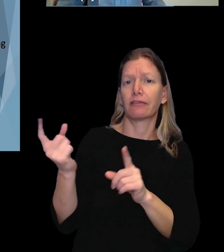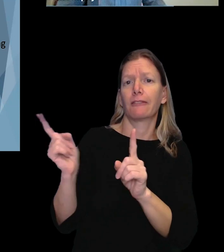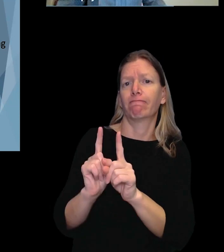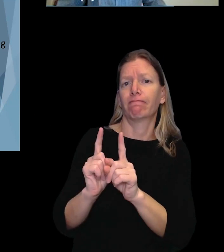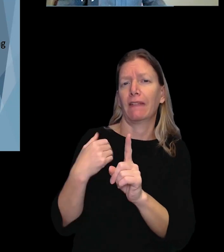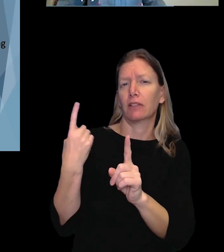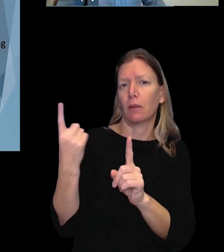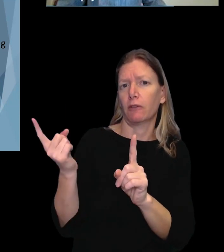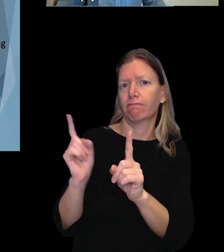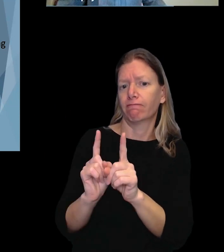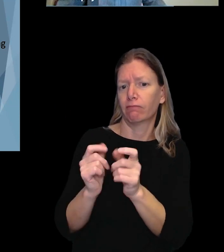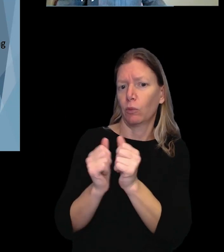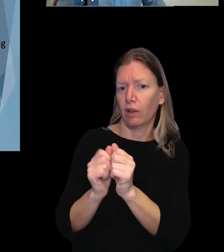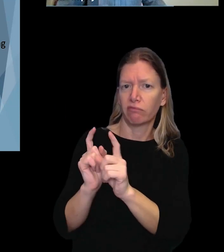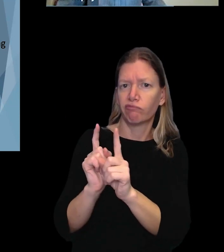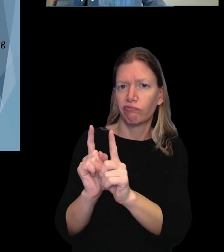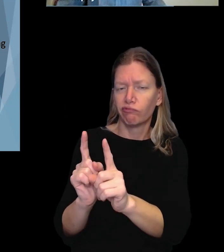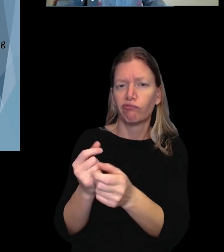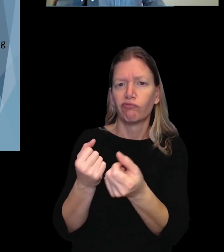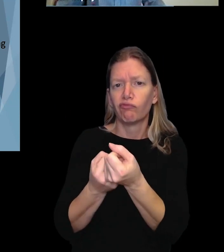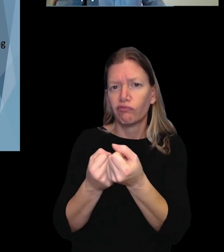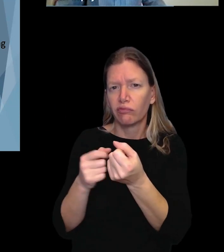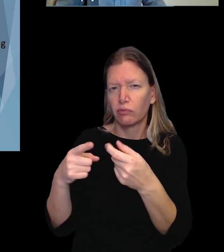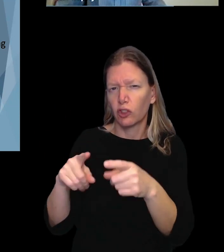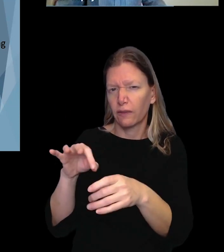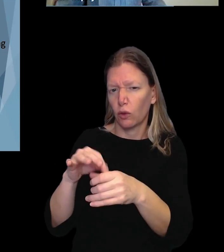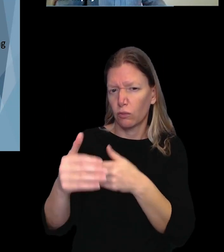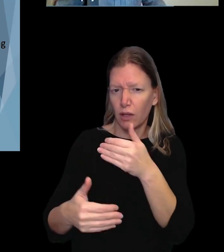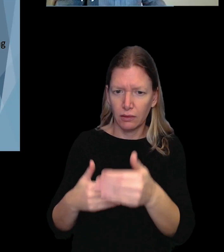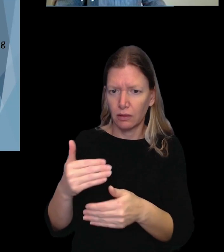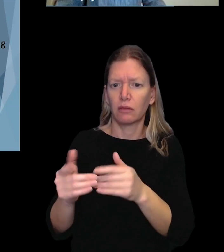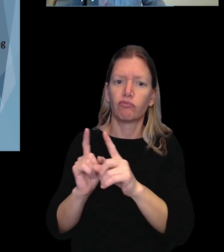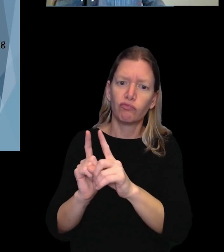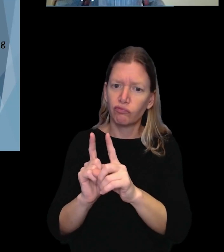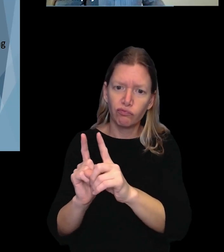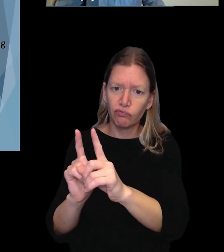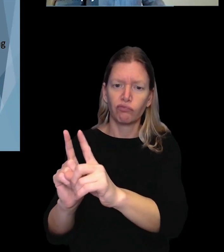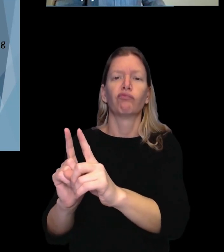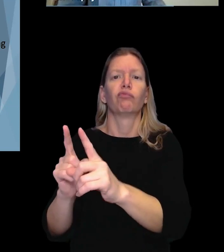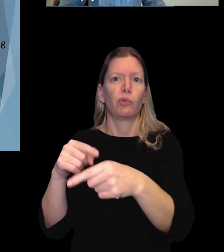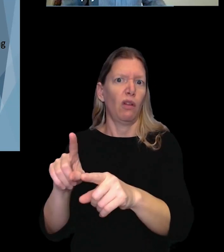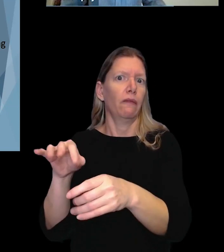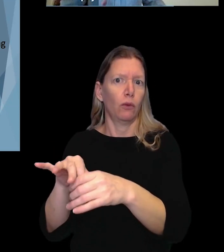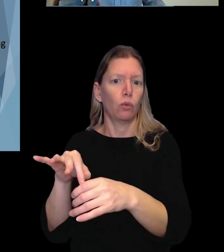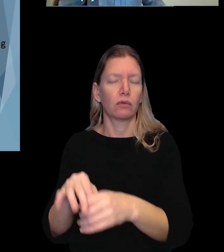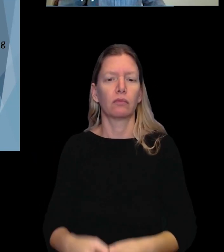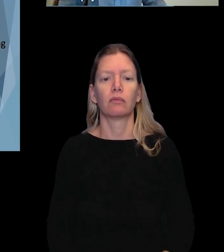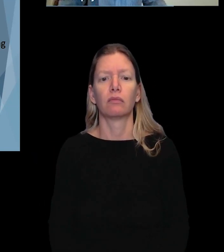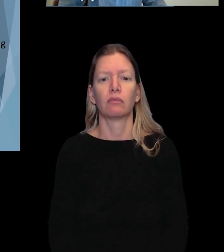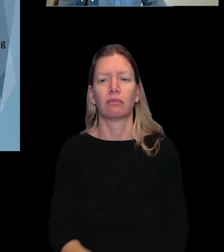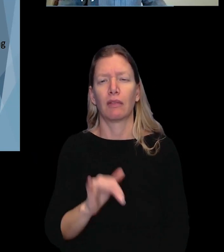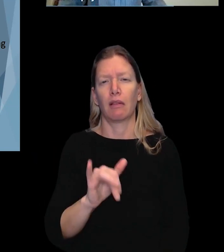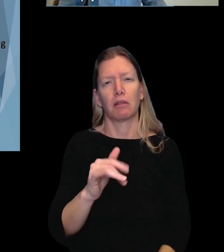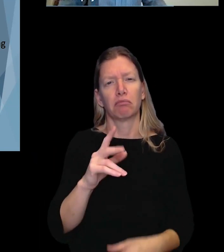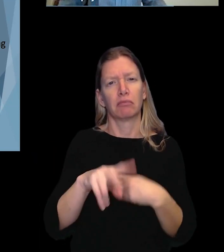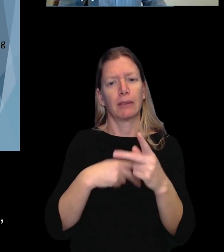allowing a person with a disability to have someone with them to assist them in the voting process, to go with them and be with them